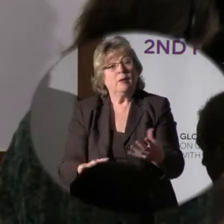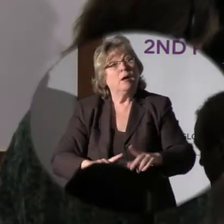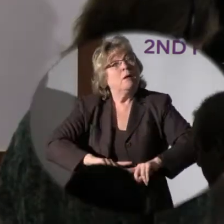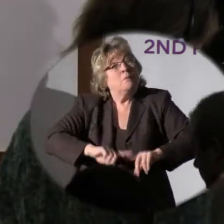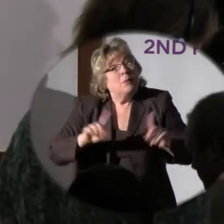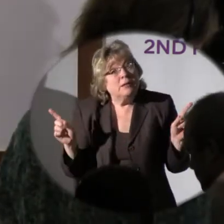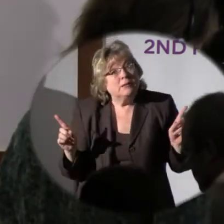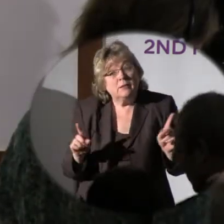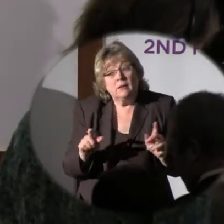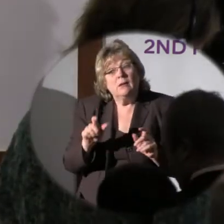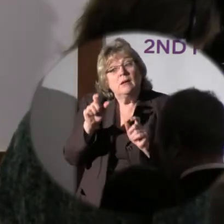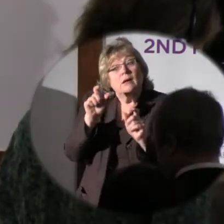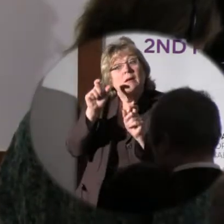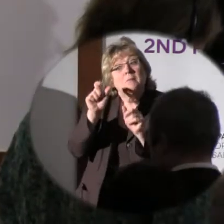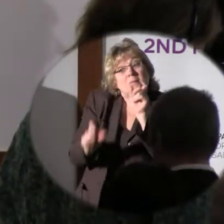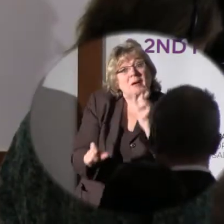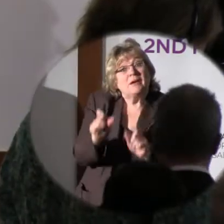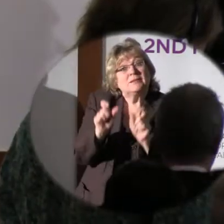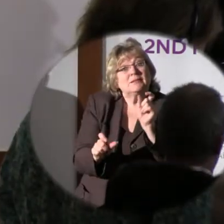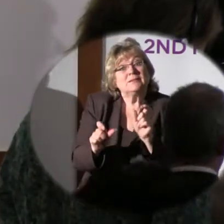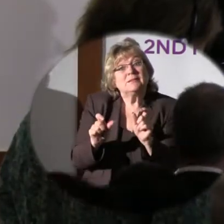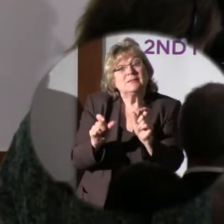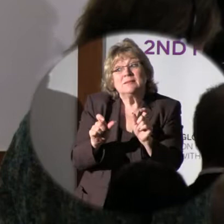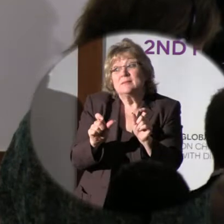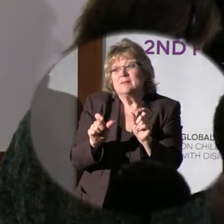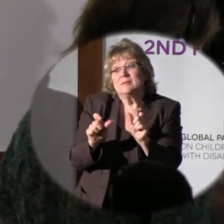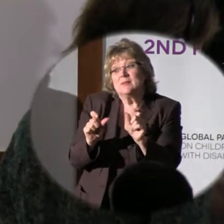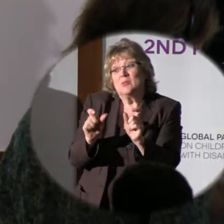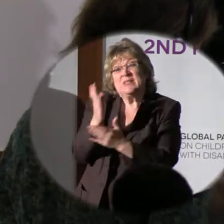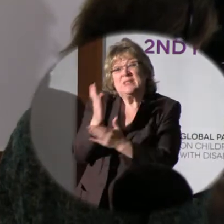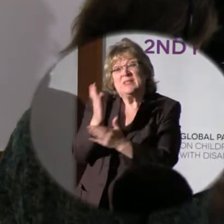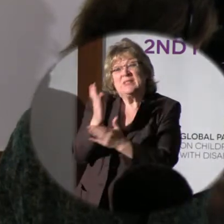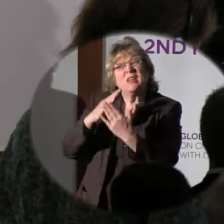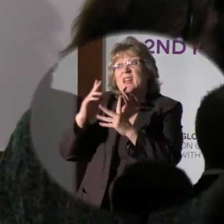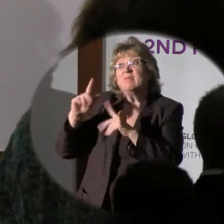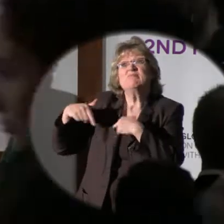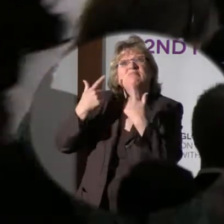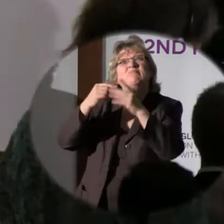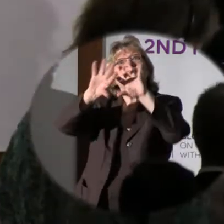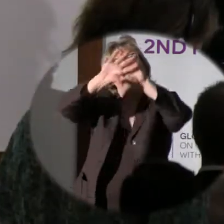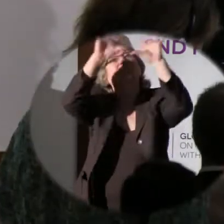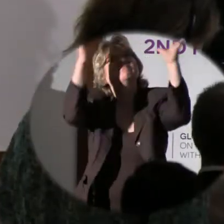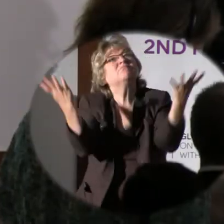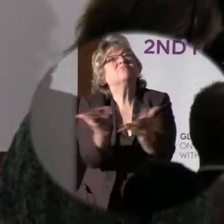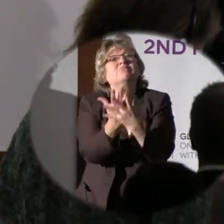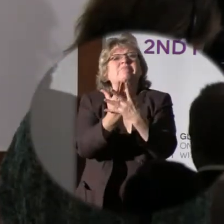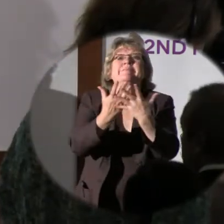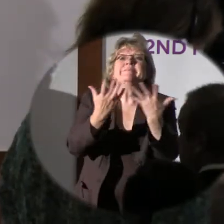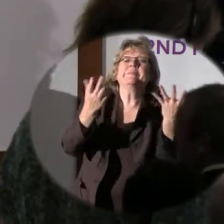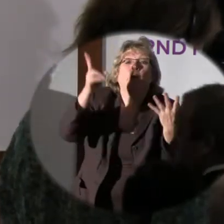periphery of discussions on the international development agenda until now.